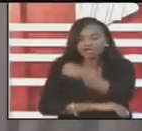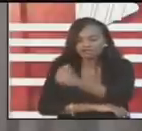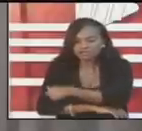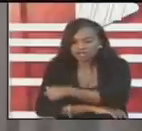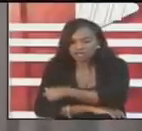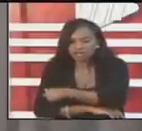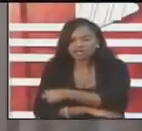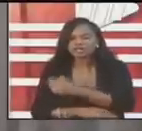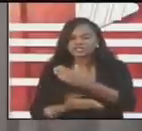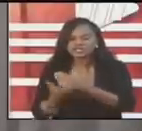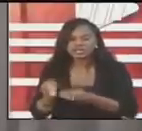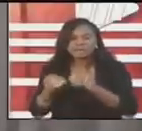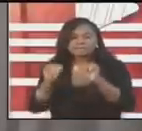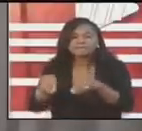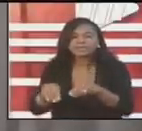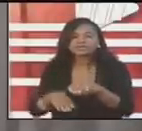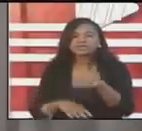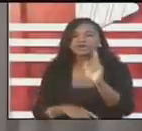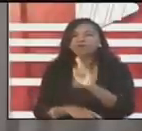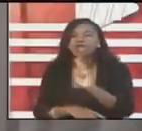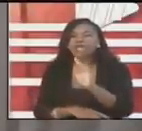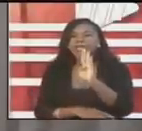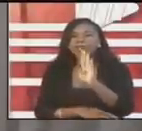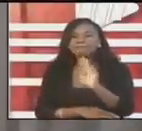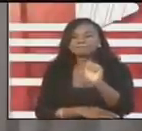which is Balandra, Sandy Grande,